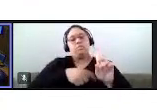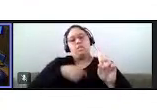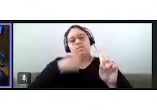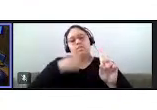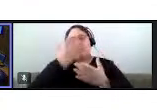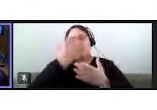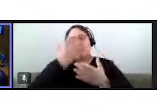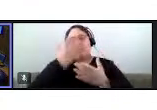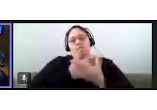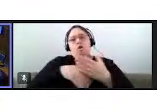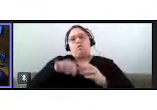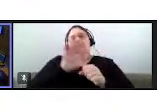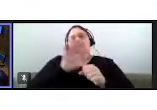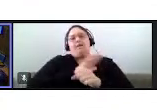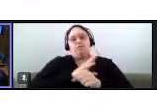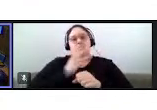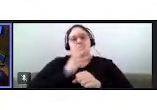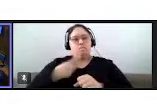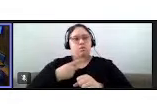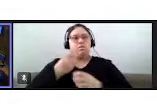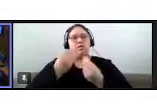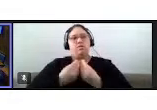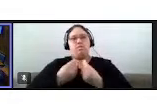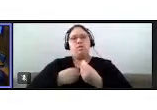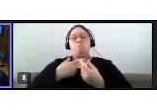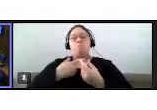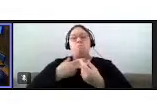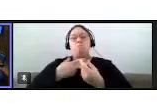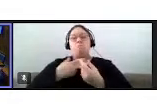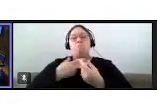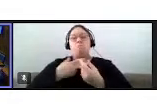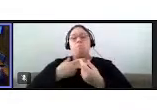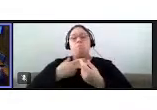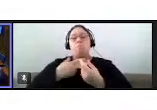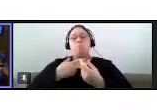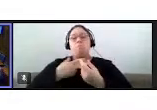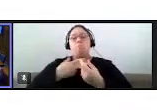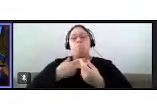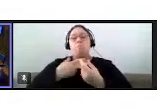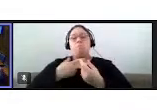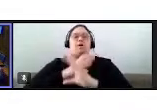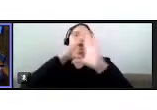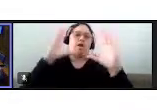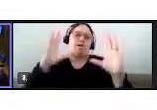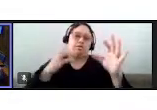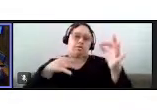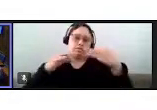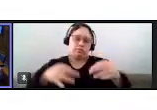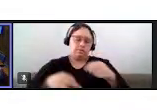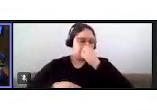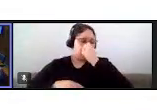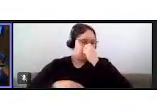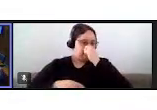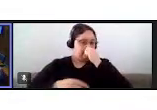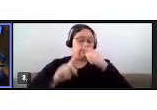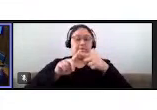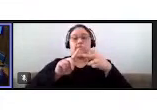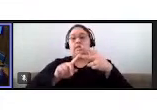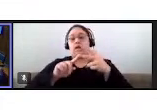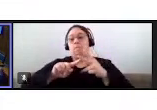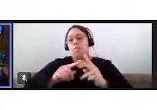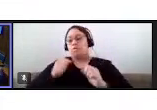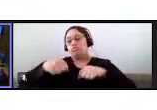partly covered, and it's not wanting to speak for the members, but I just thought to provide some clarity. On your second point, Chairperson,